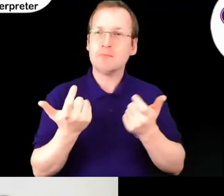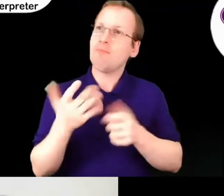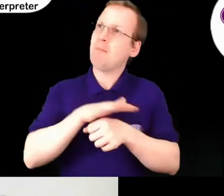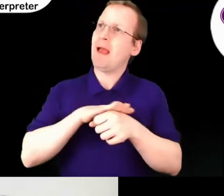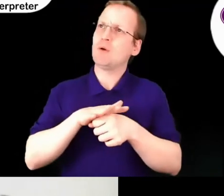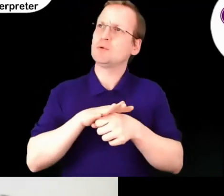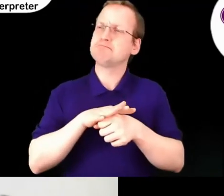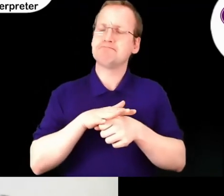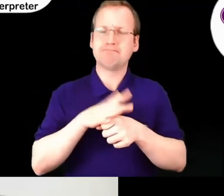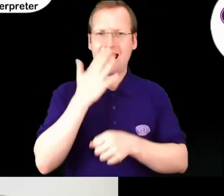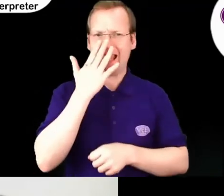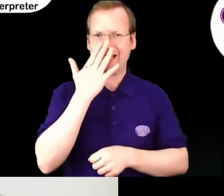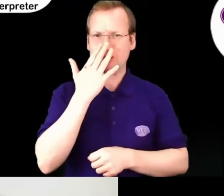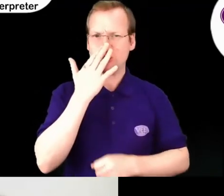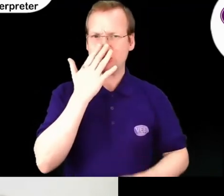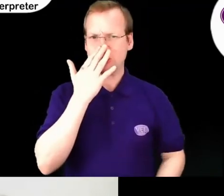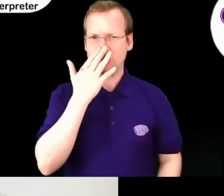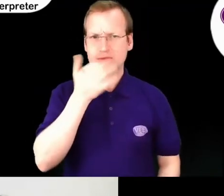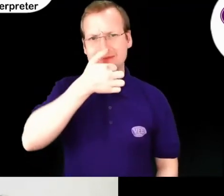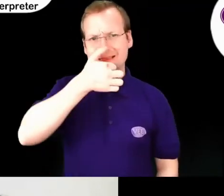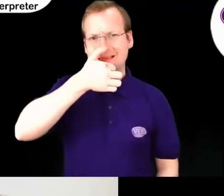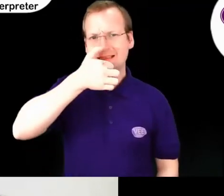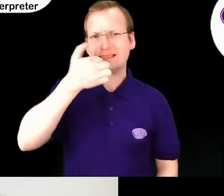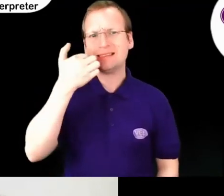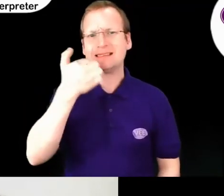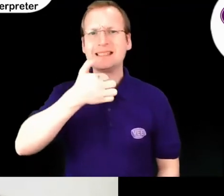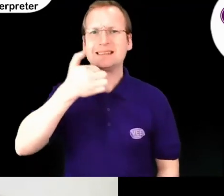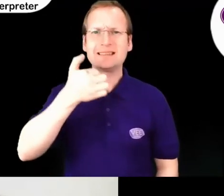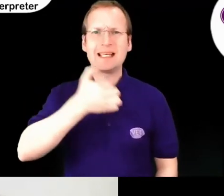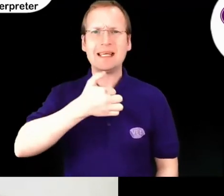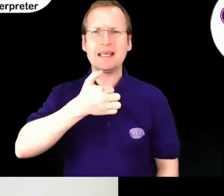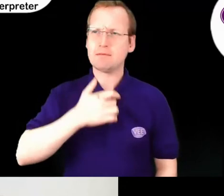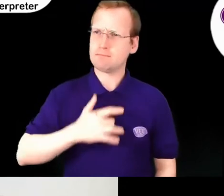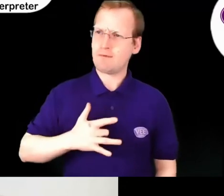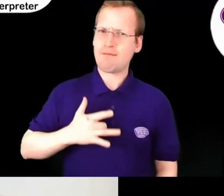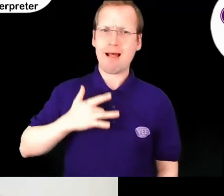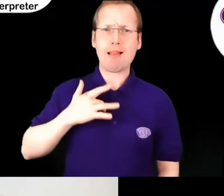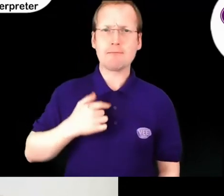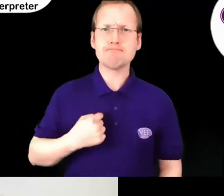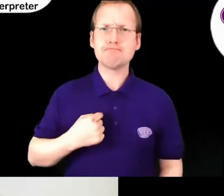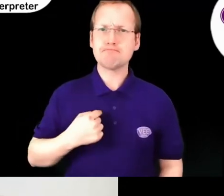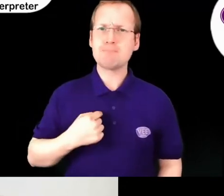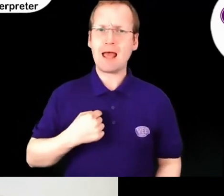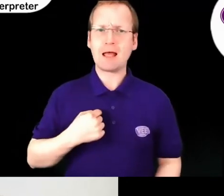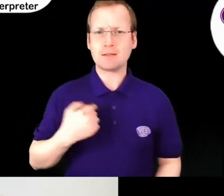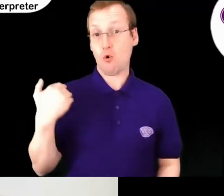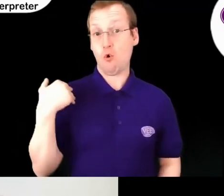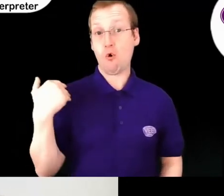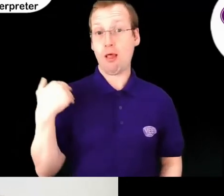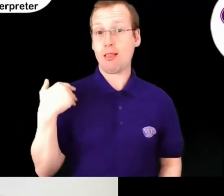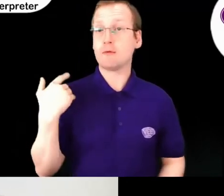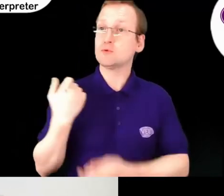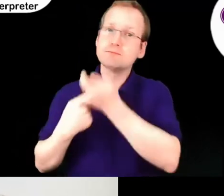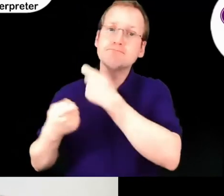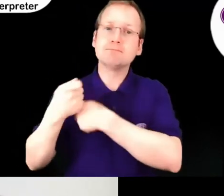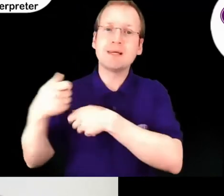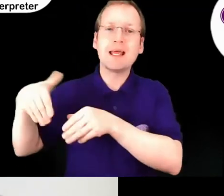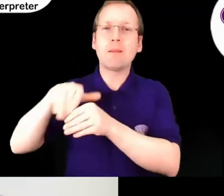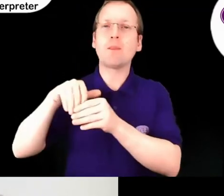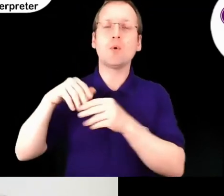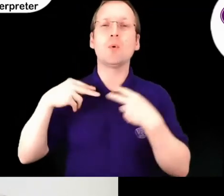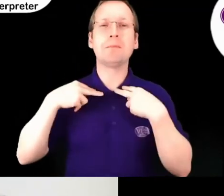age of maybe 16, felt that I had a calling to the ministry.